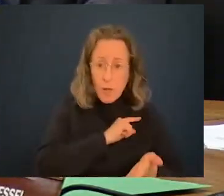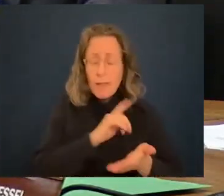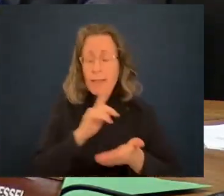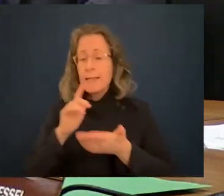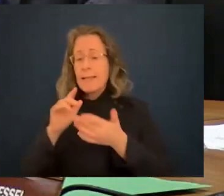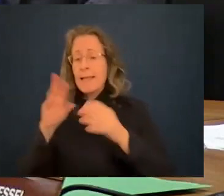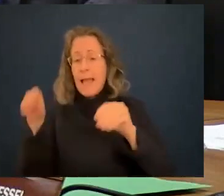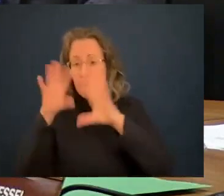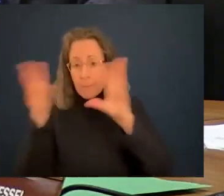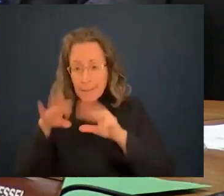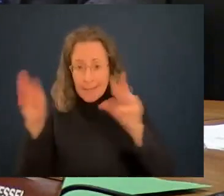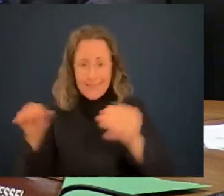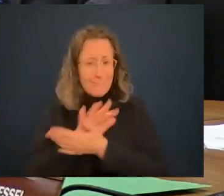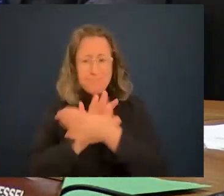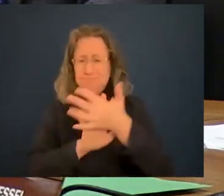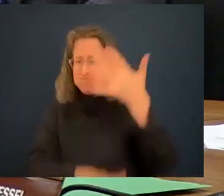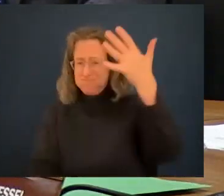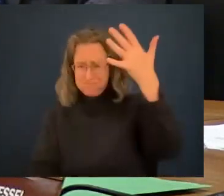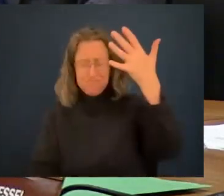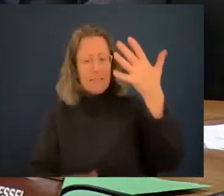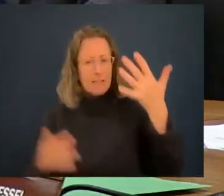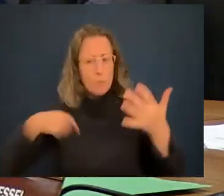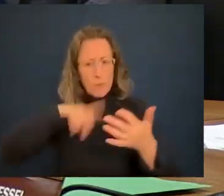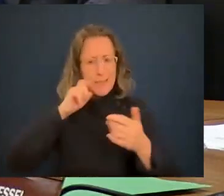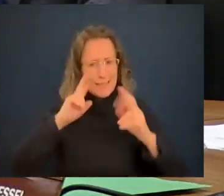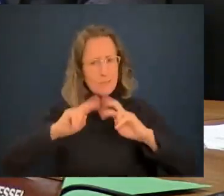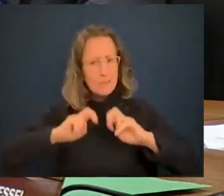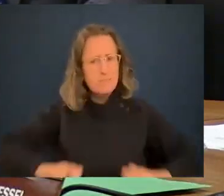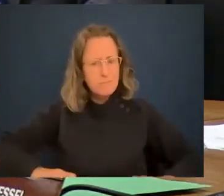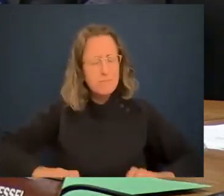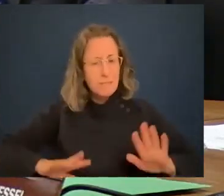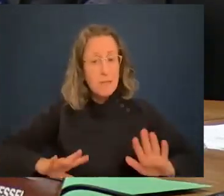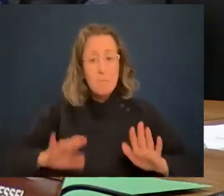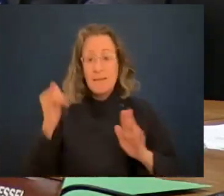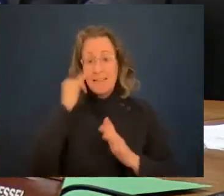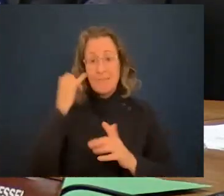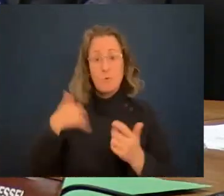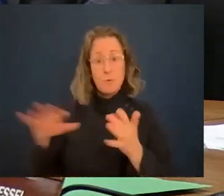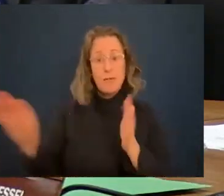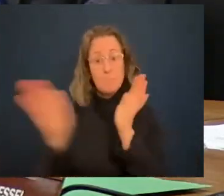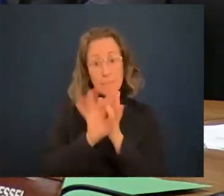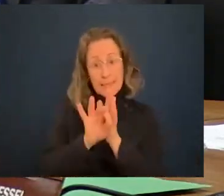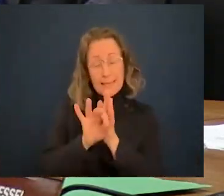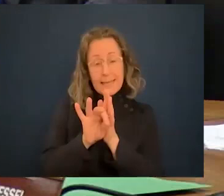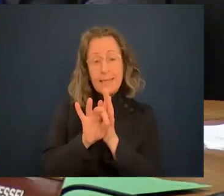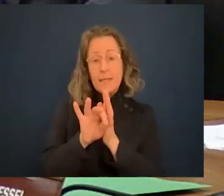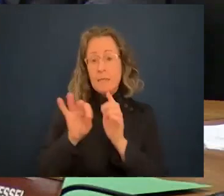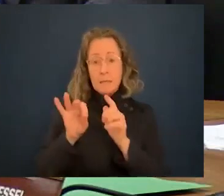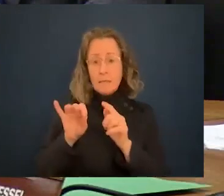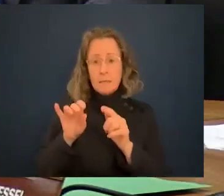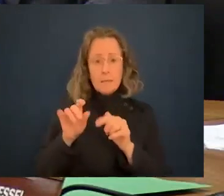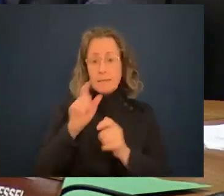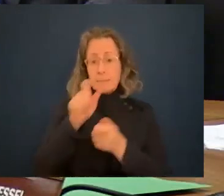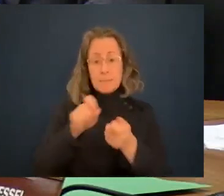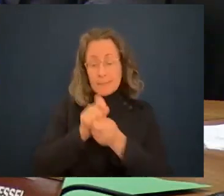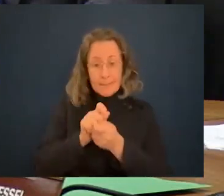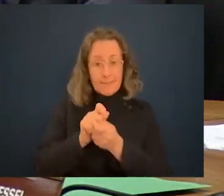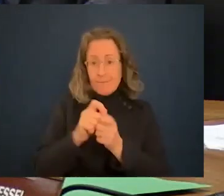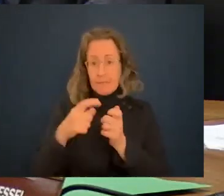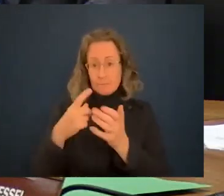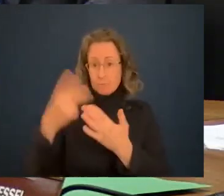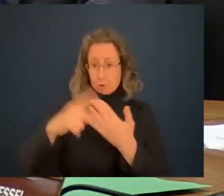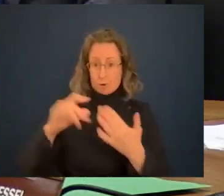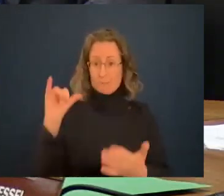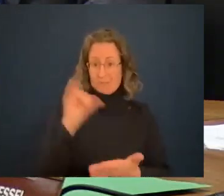kind of thing but also that if we go with a certain uh a certain model that we are potentially going to allocate and extend an immense amount